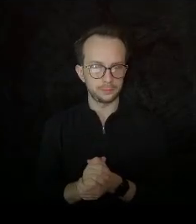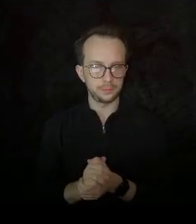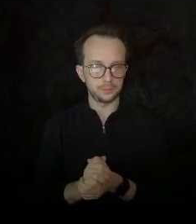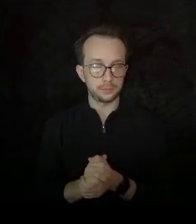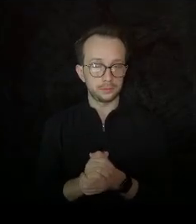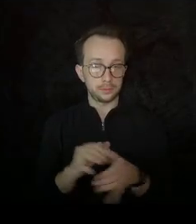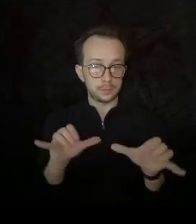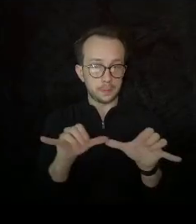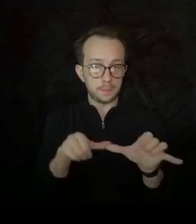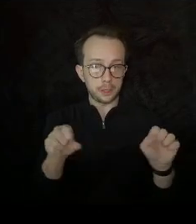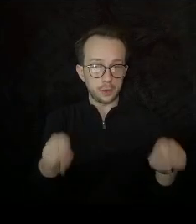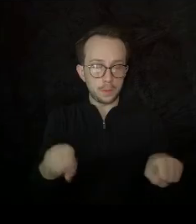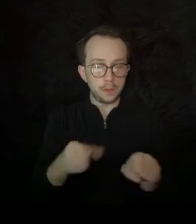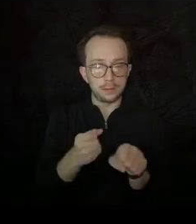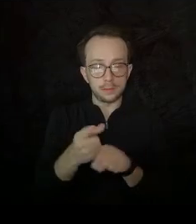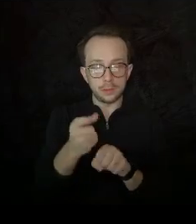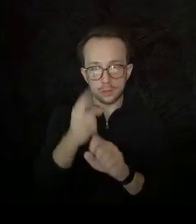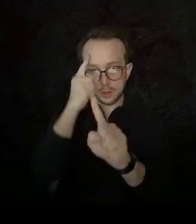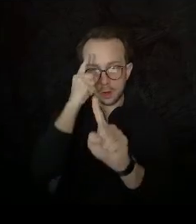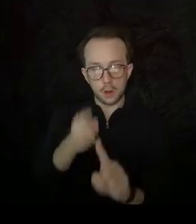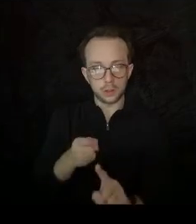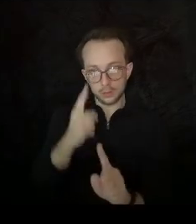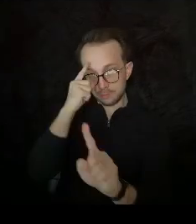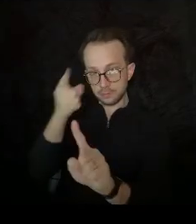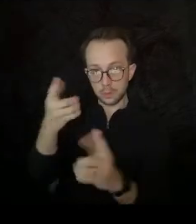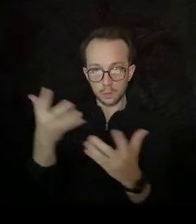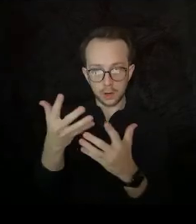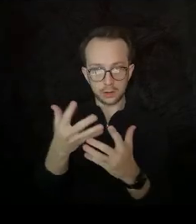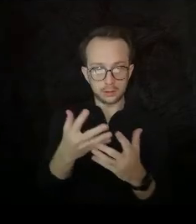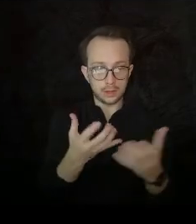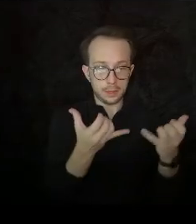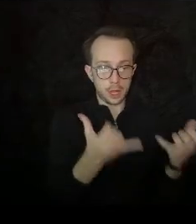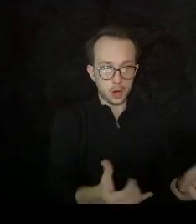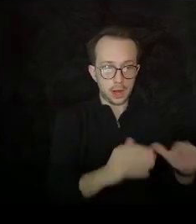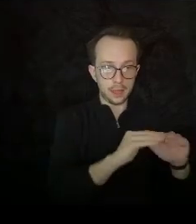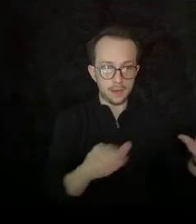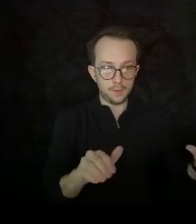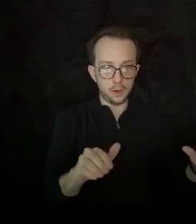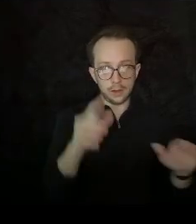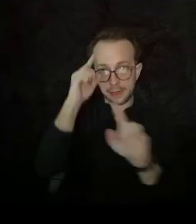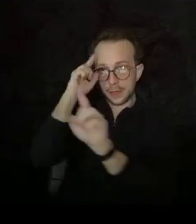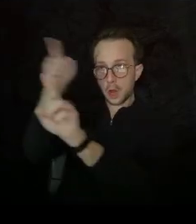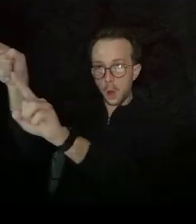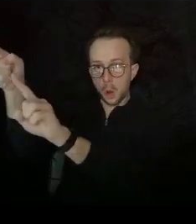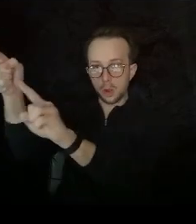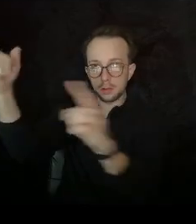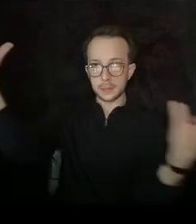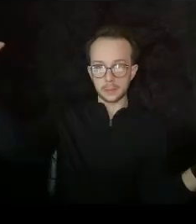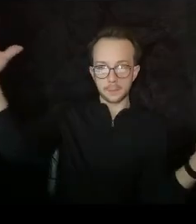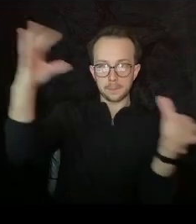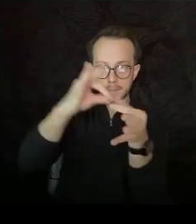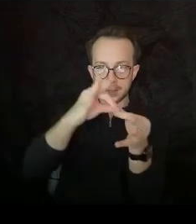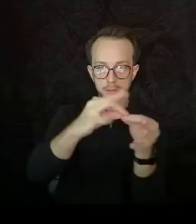goals aim to close the gap between the child's current level or baseline and where they need to be, the